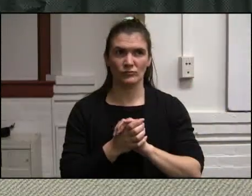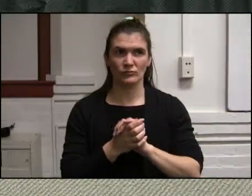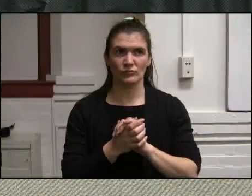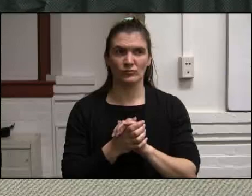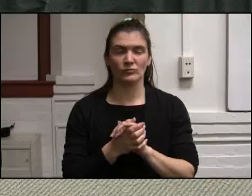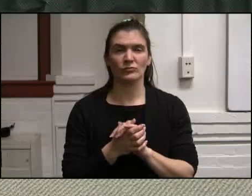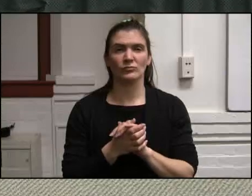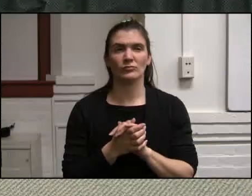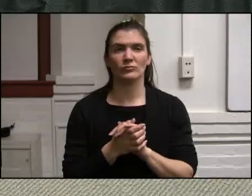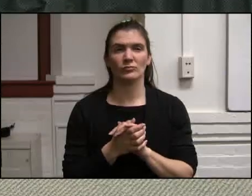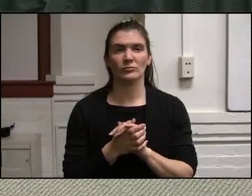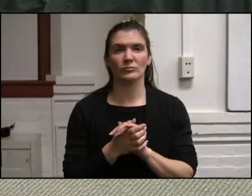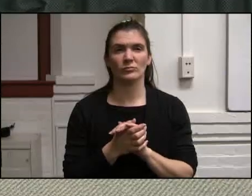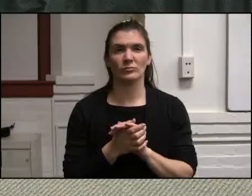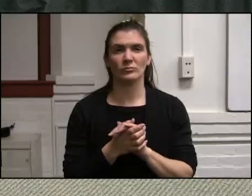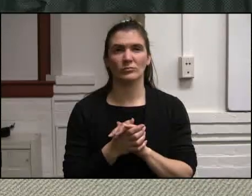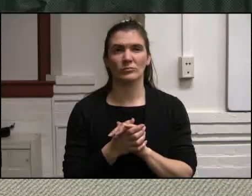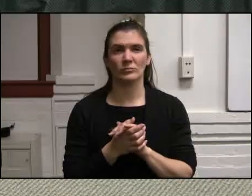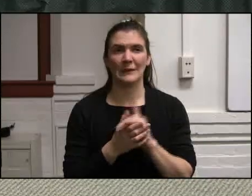just wondering,